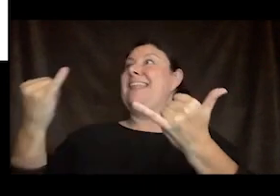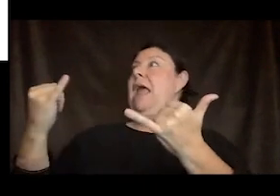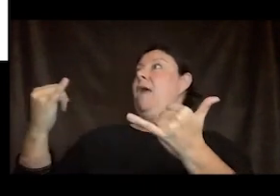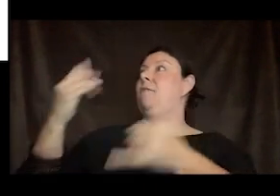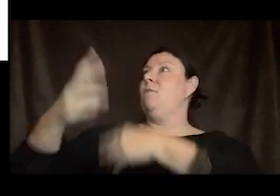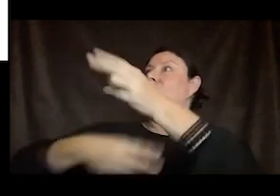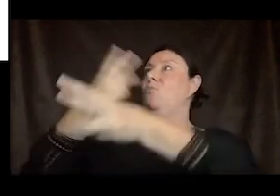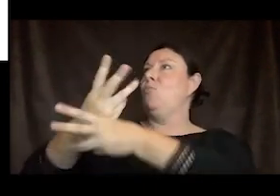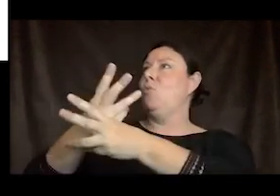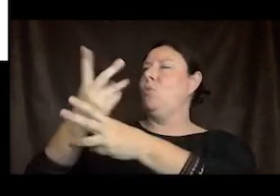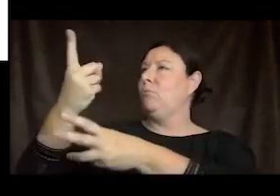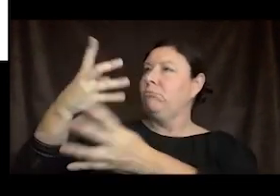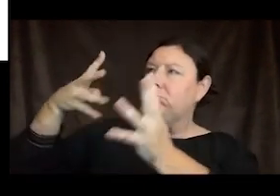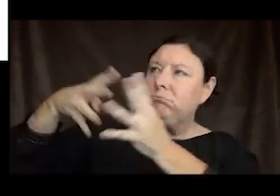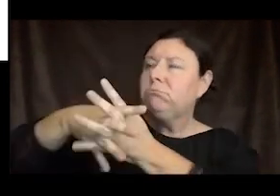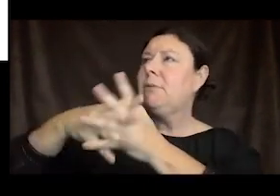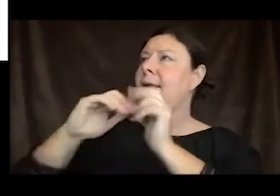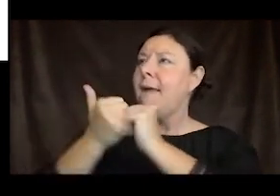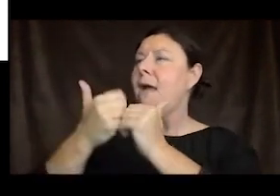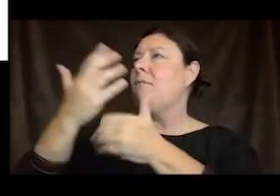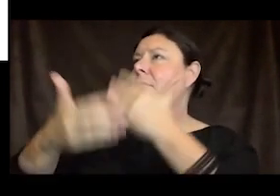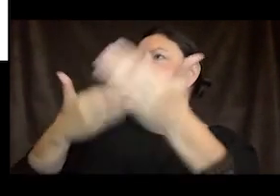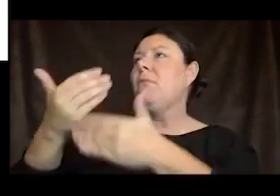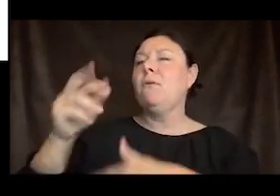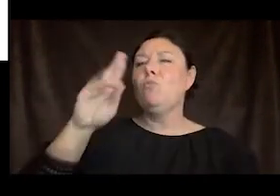is it rooted in? Where does it come from?